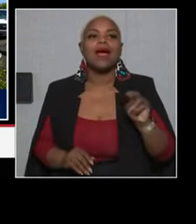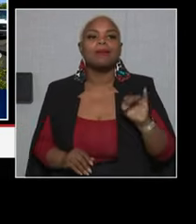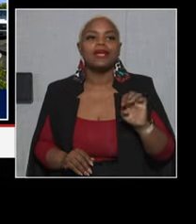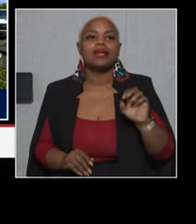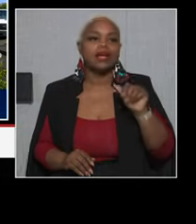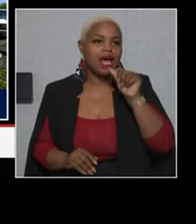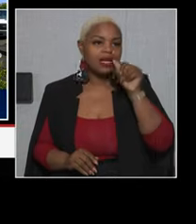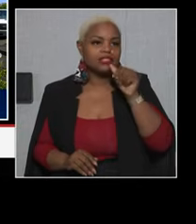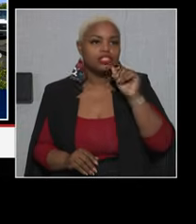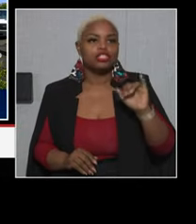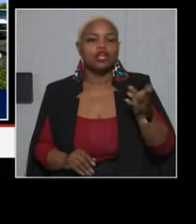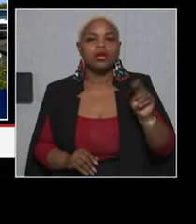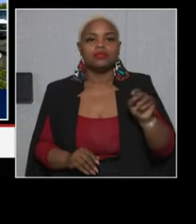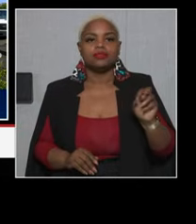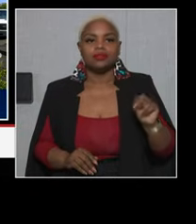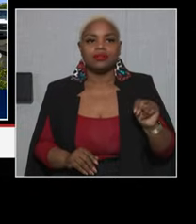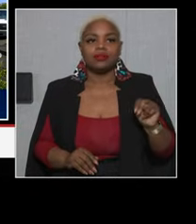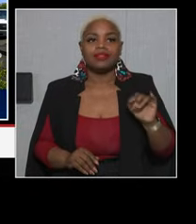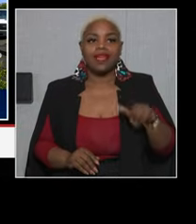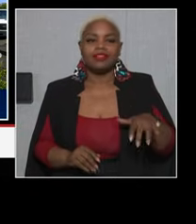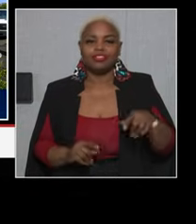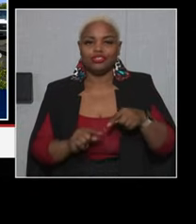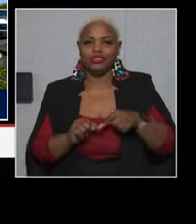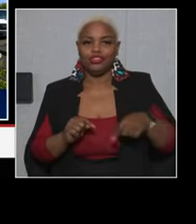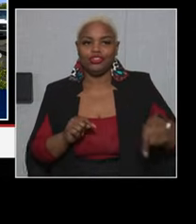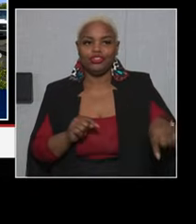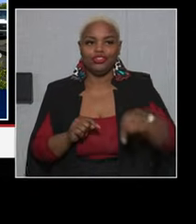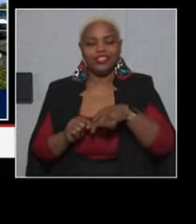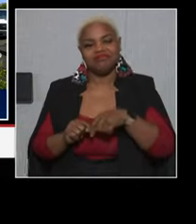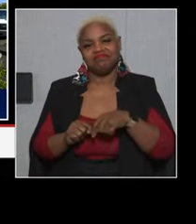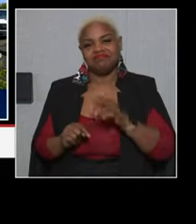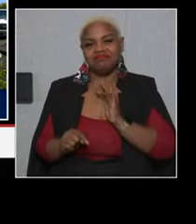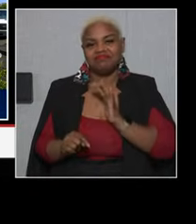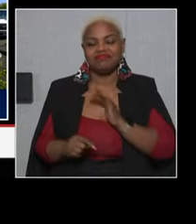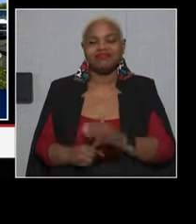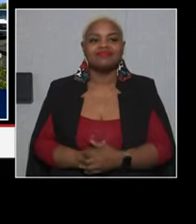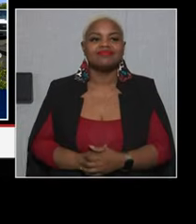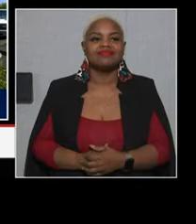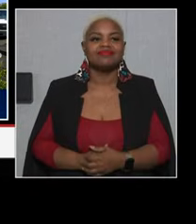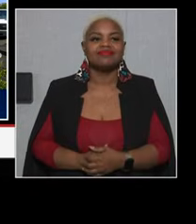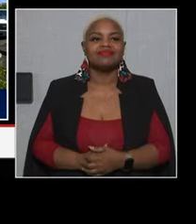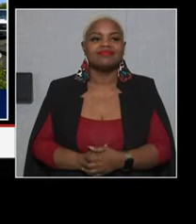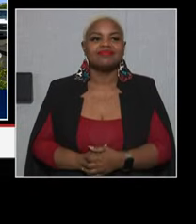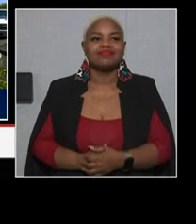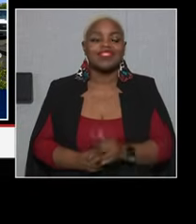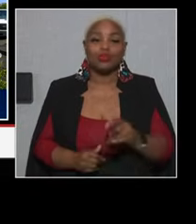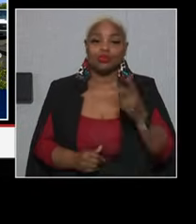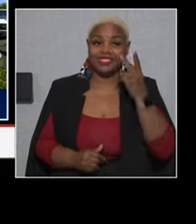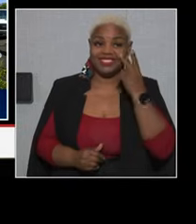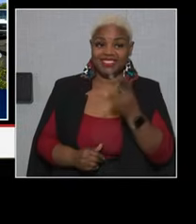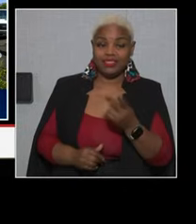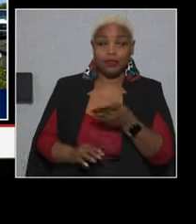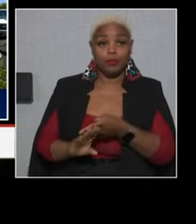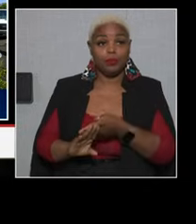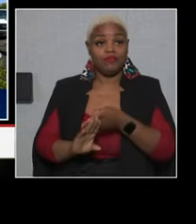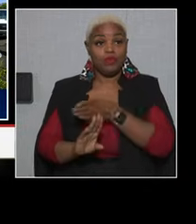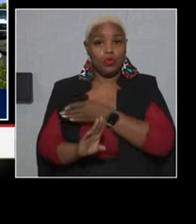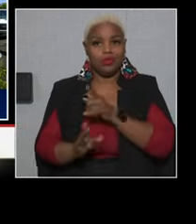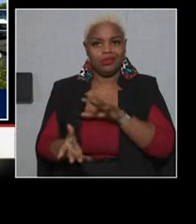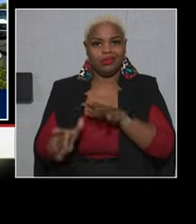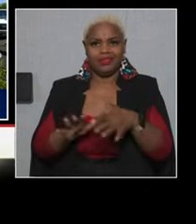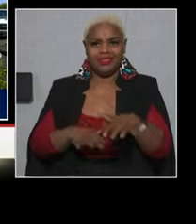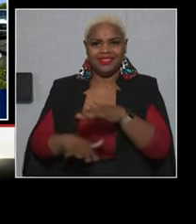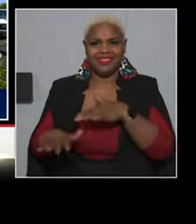able to do where we can do it from start to finish. From getting control of the circle, including